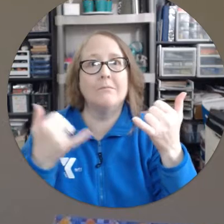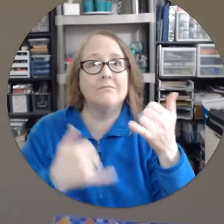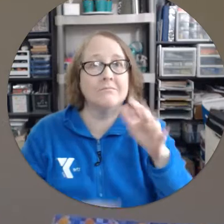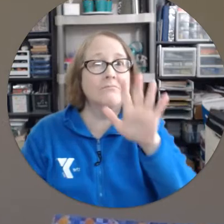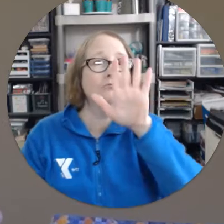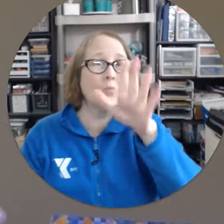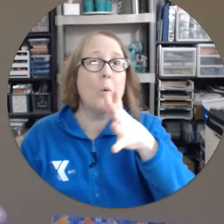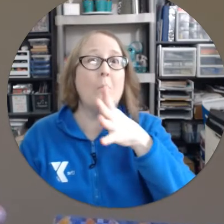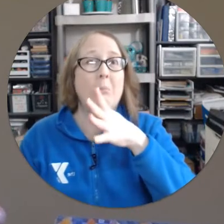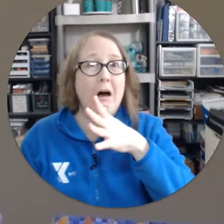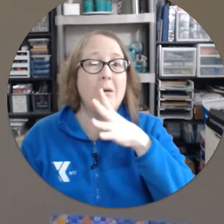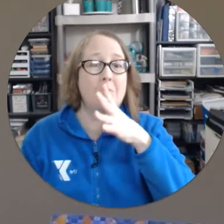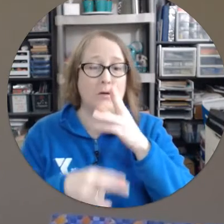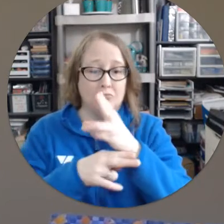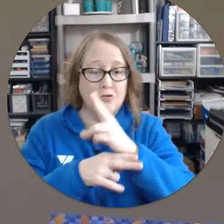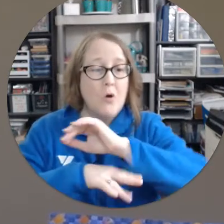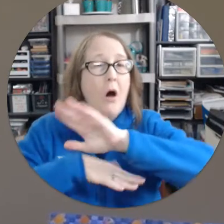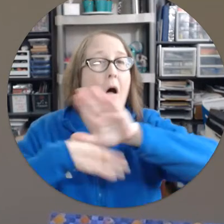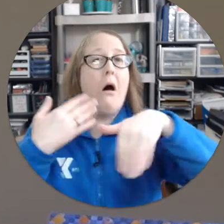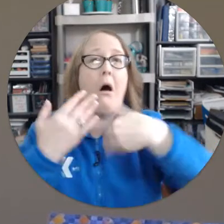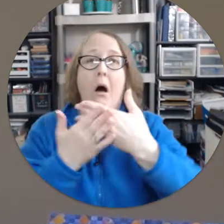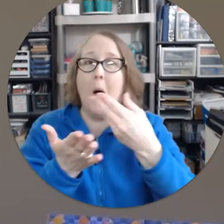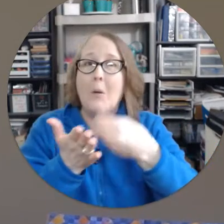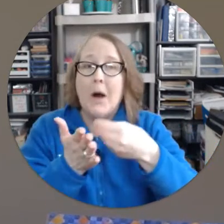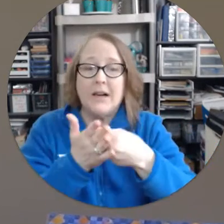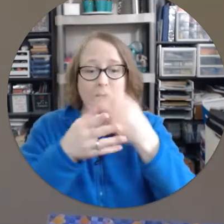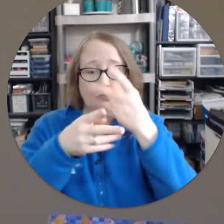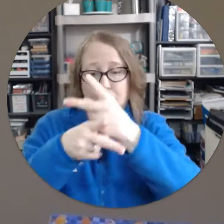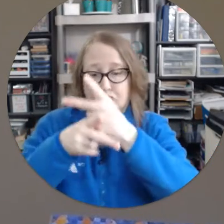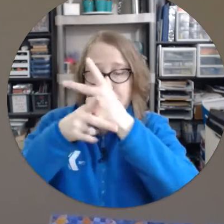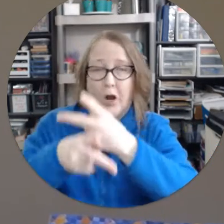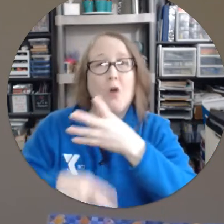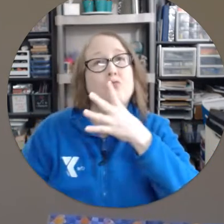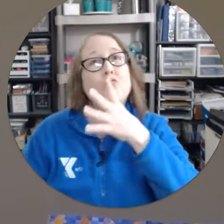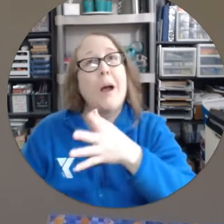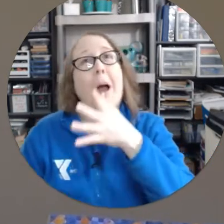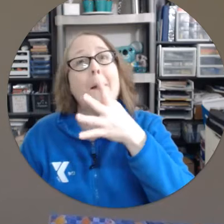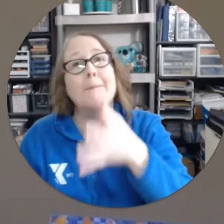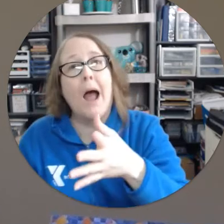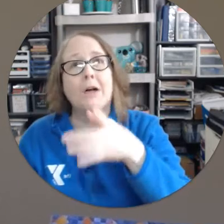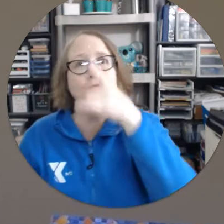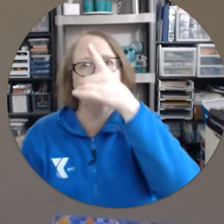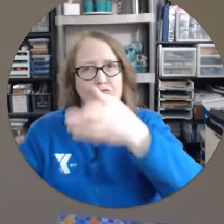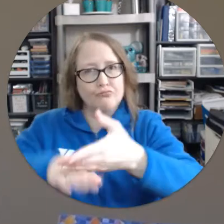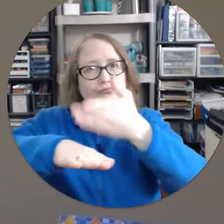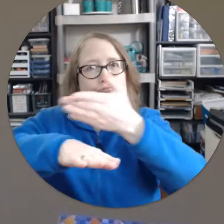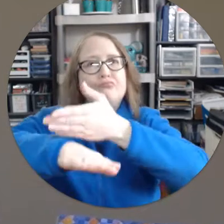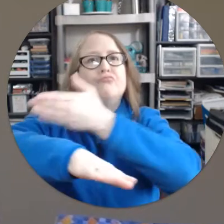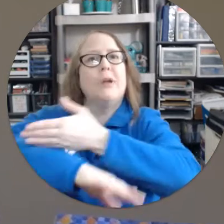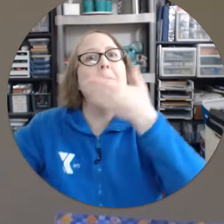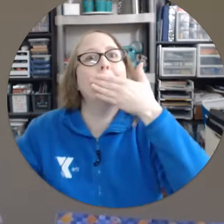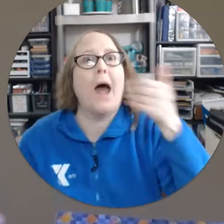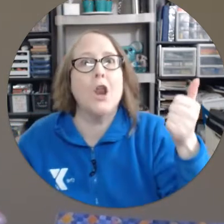to spend all her money to take care of your grandma till she gets better.